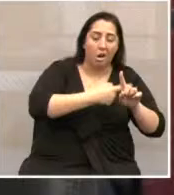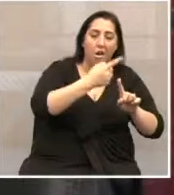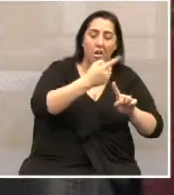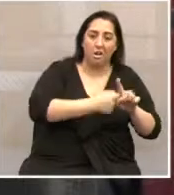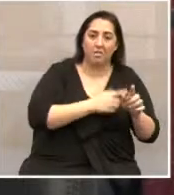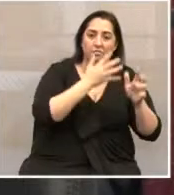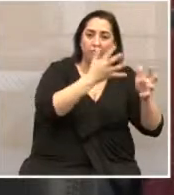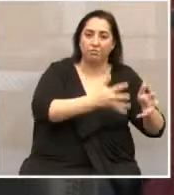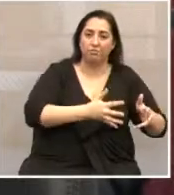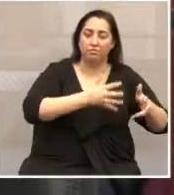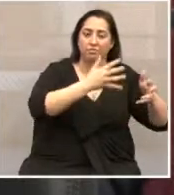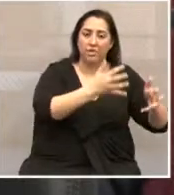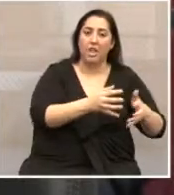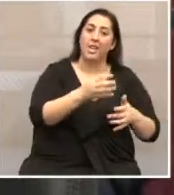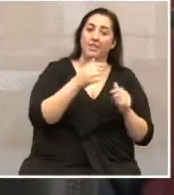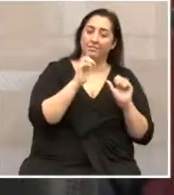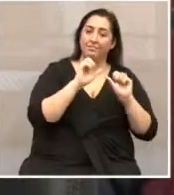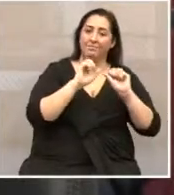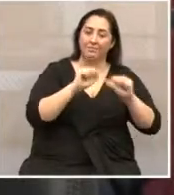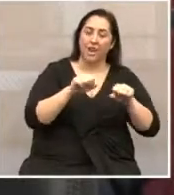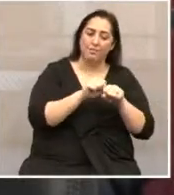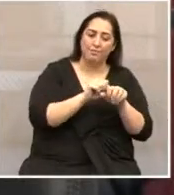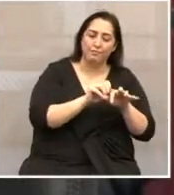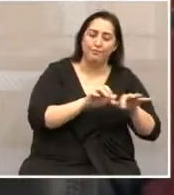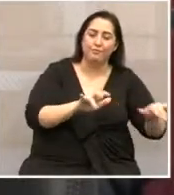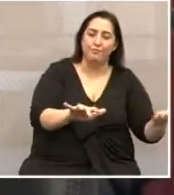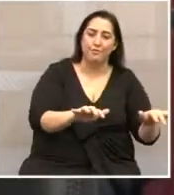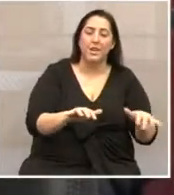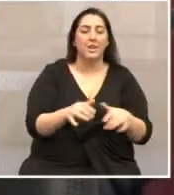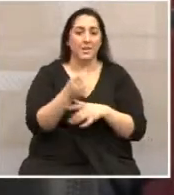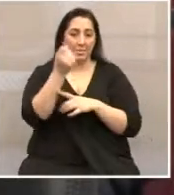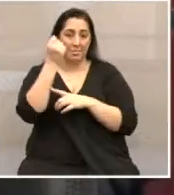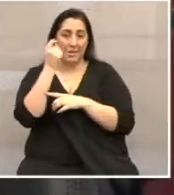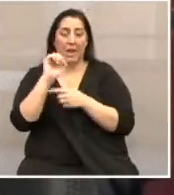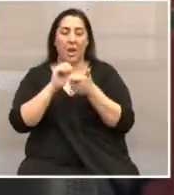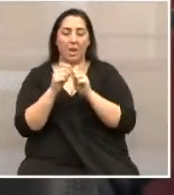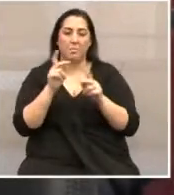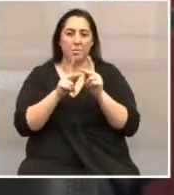that, the way that people are getting their news, whether it's on social media or